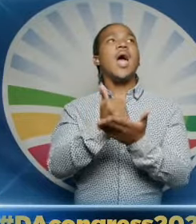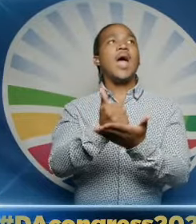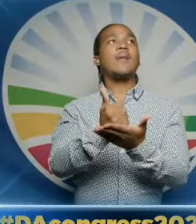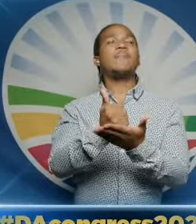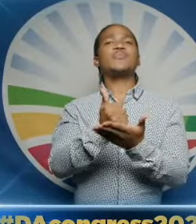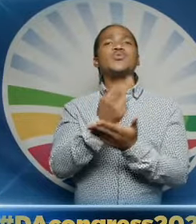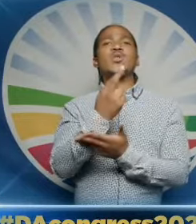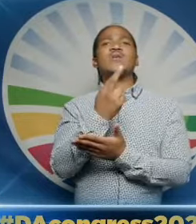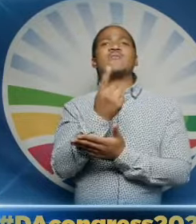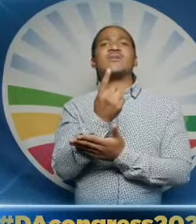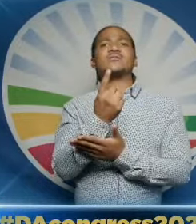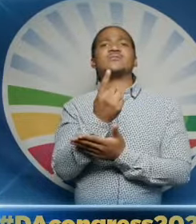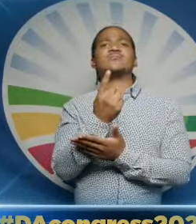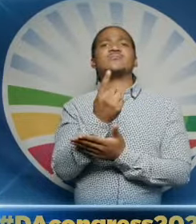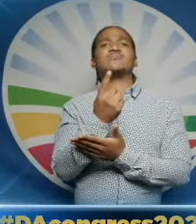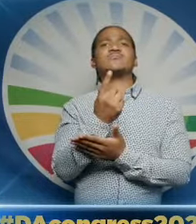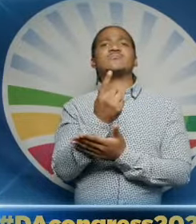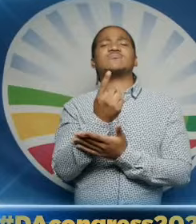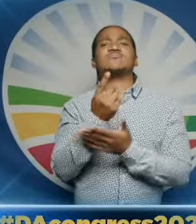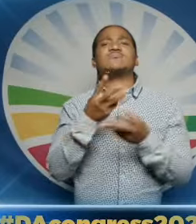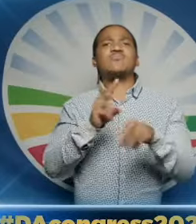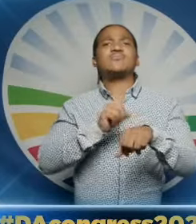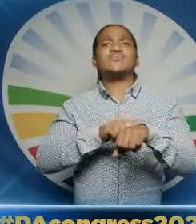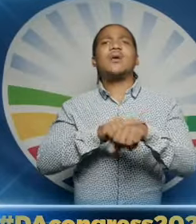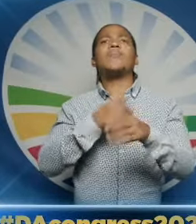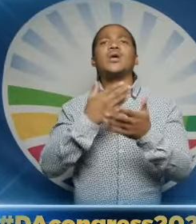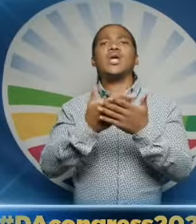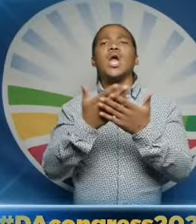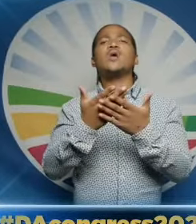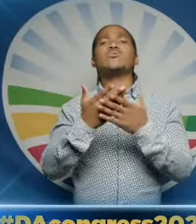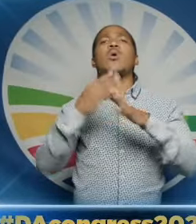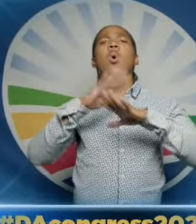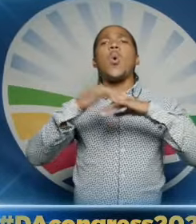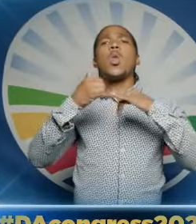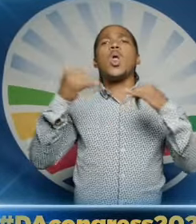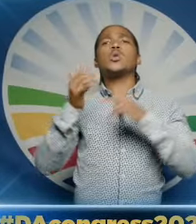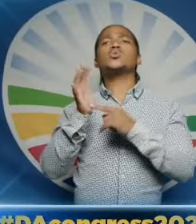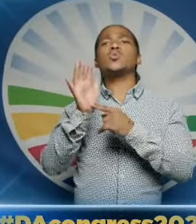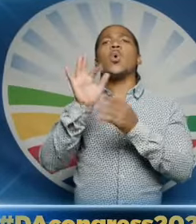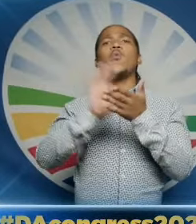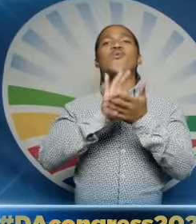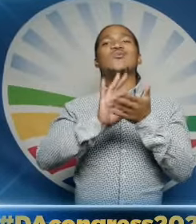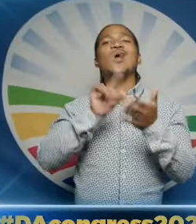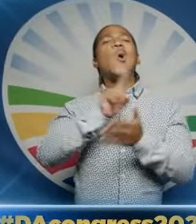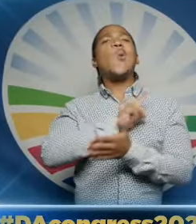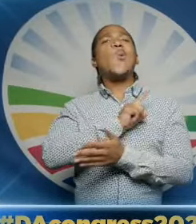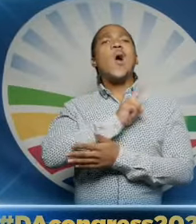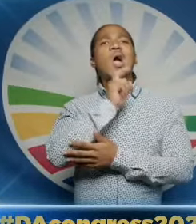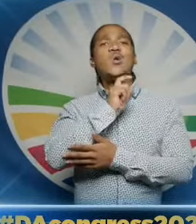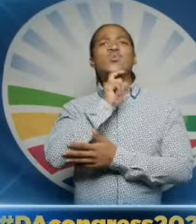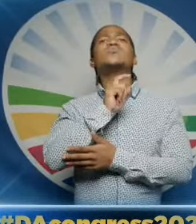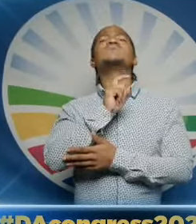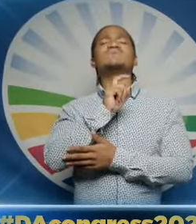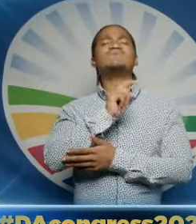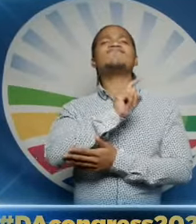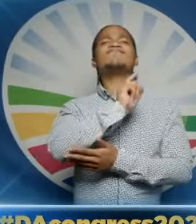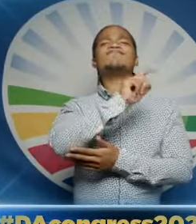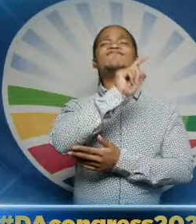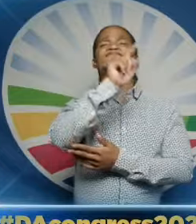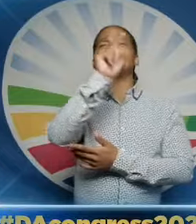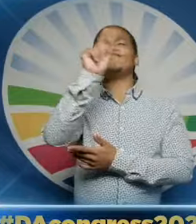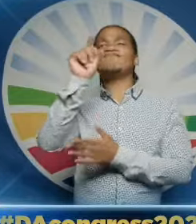to streamline our internal elections. OpenVote is widely used around the world by political